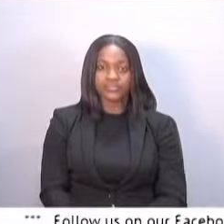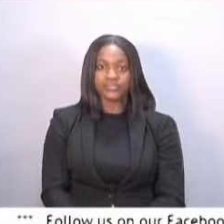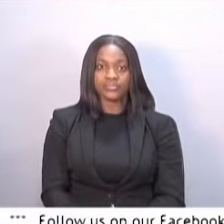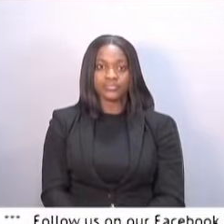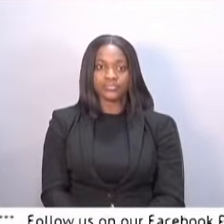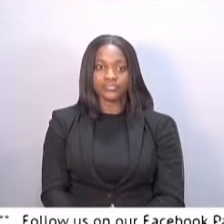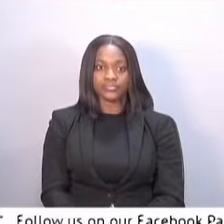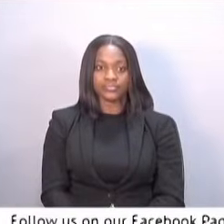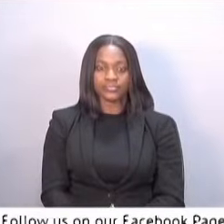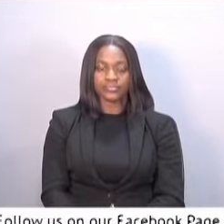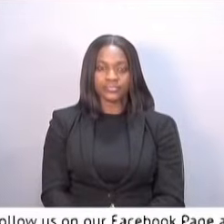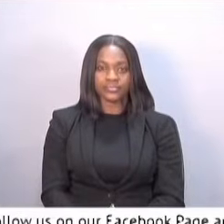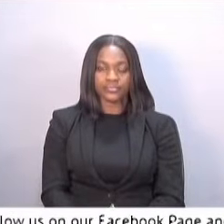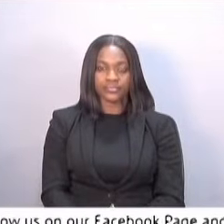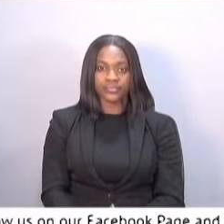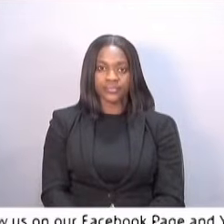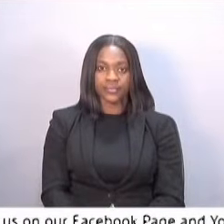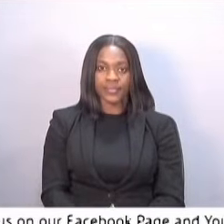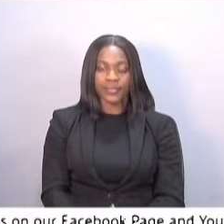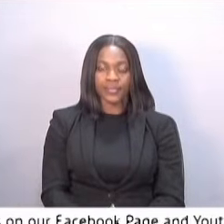Reference after